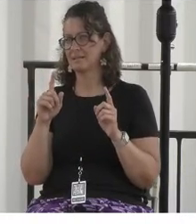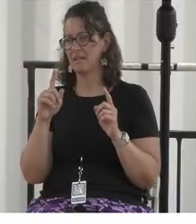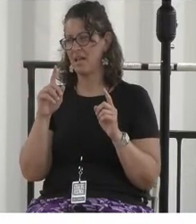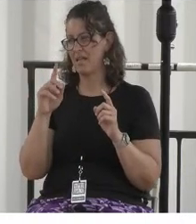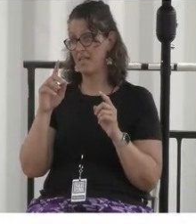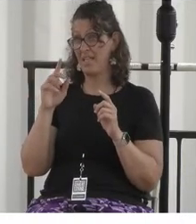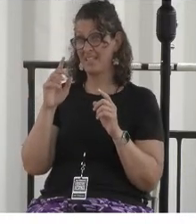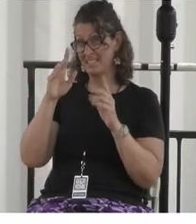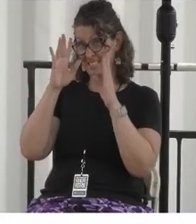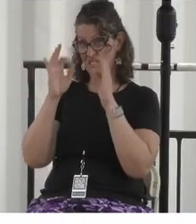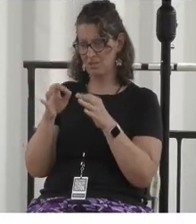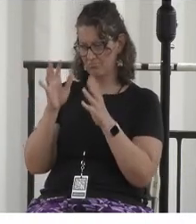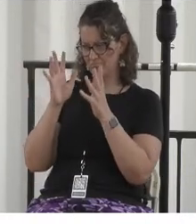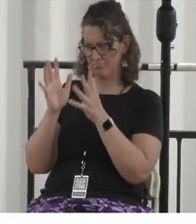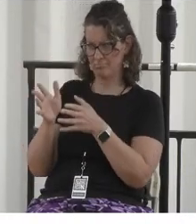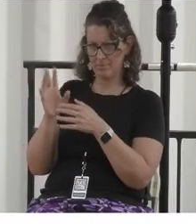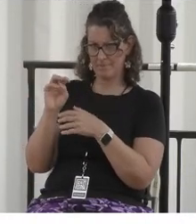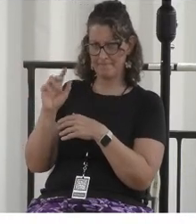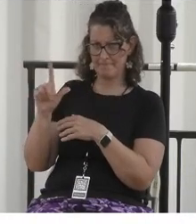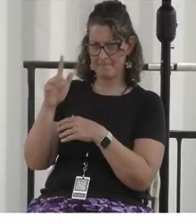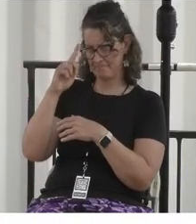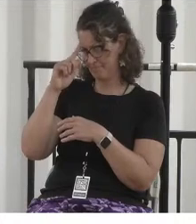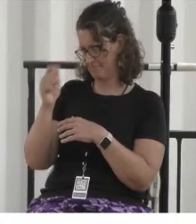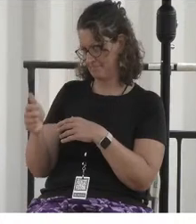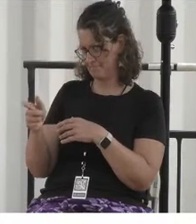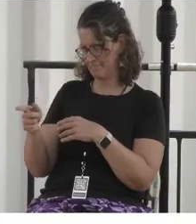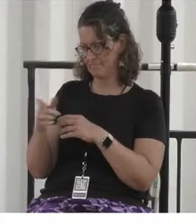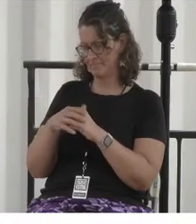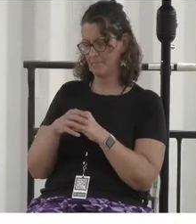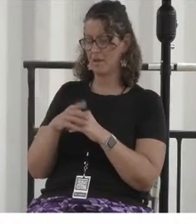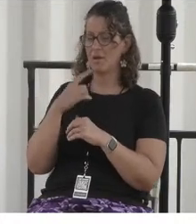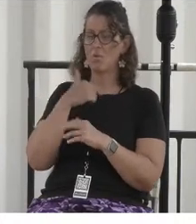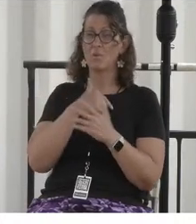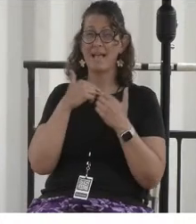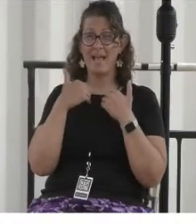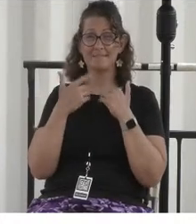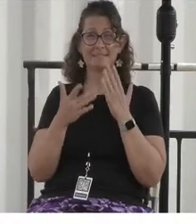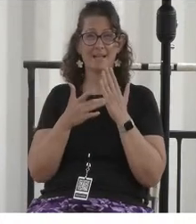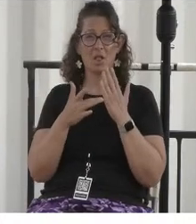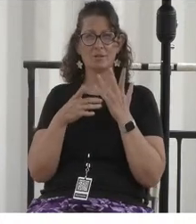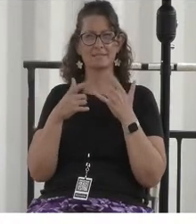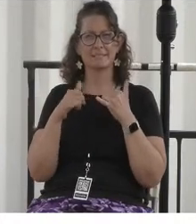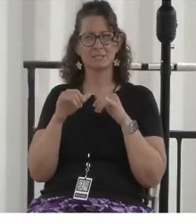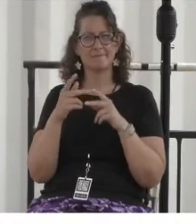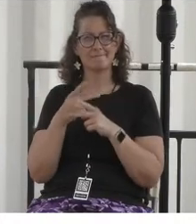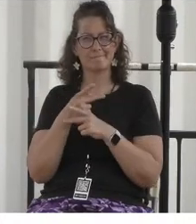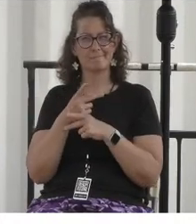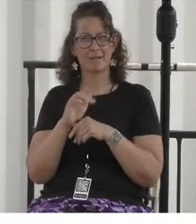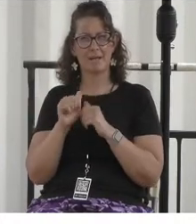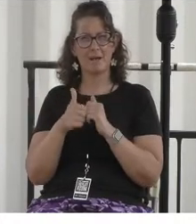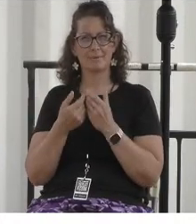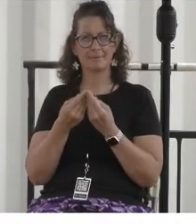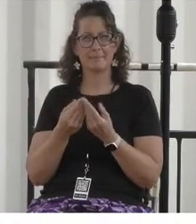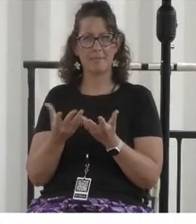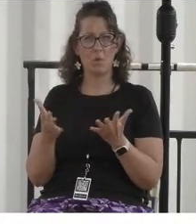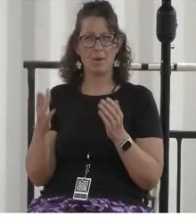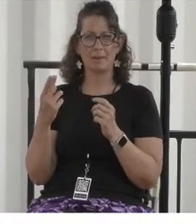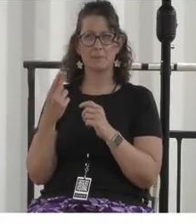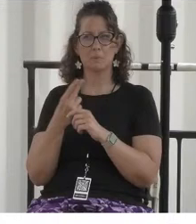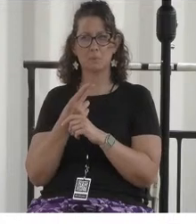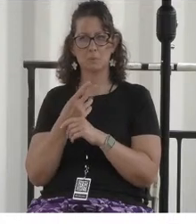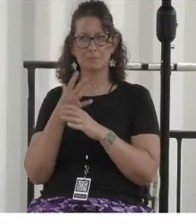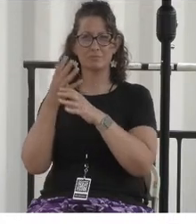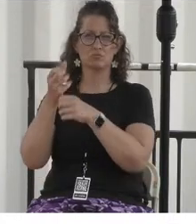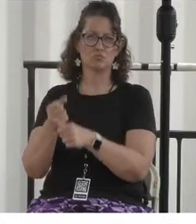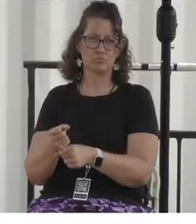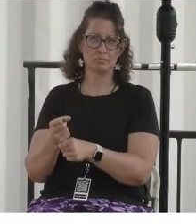machines. And that we're still processing, we have that technology now, and we're still processing how to deploy it and get, more importantly, get trust in it.